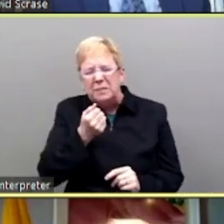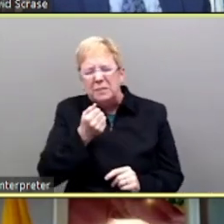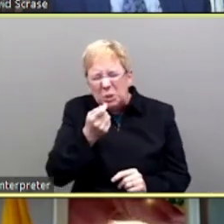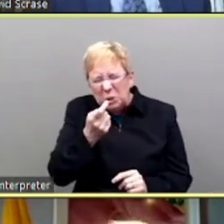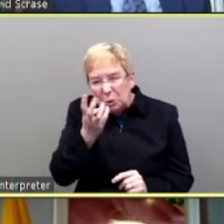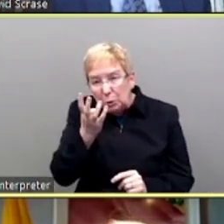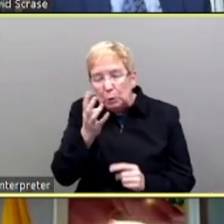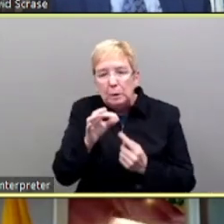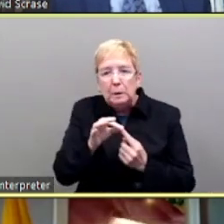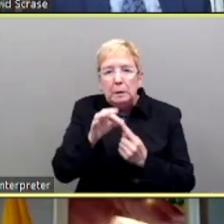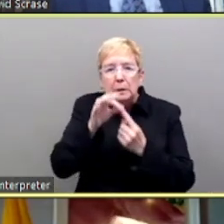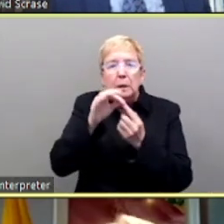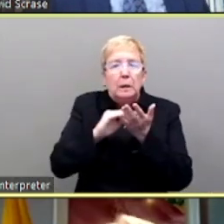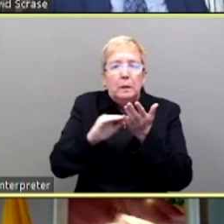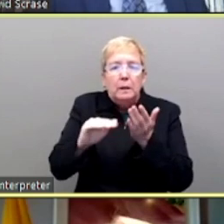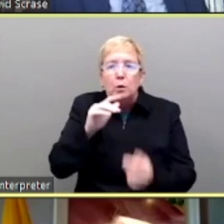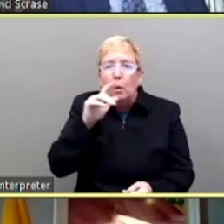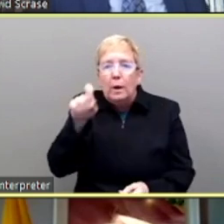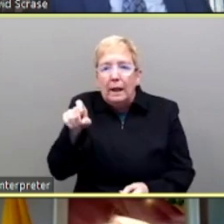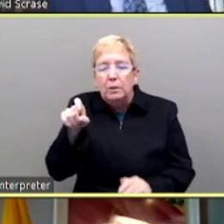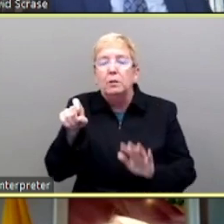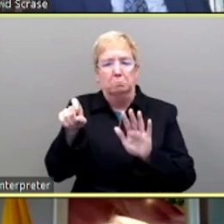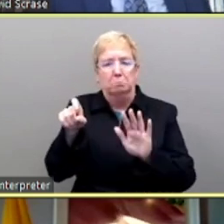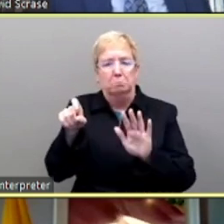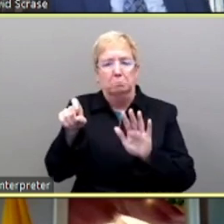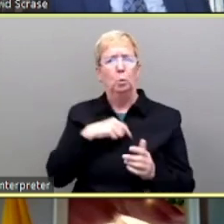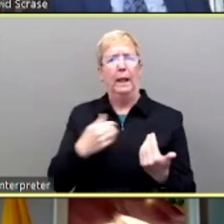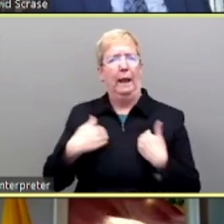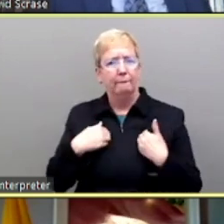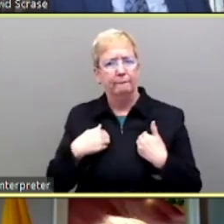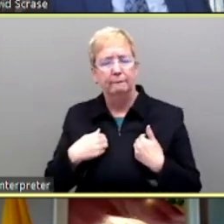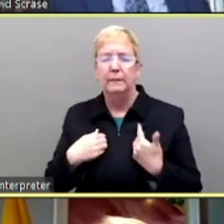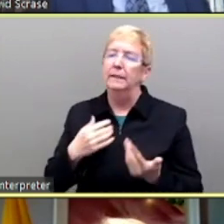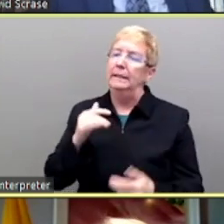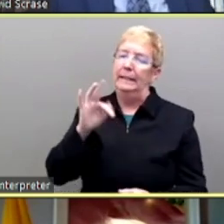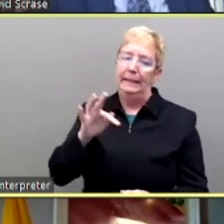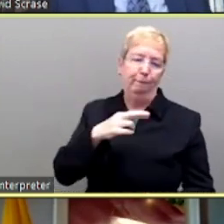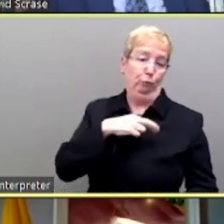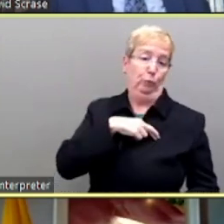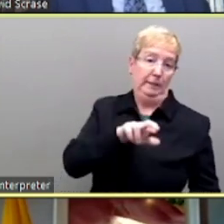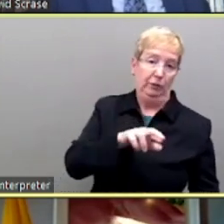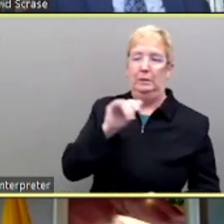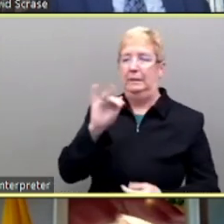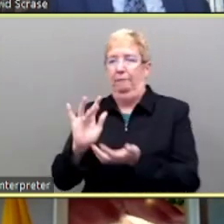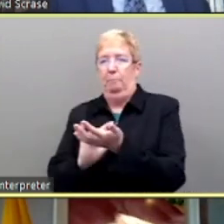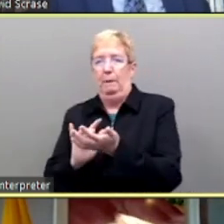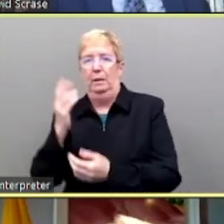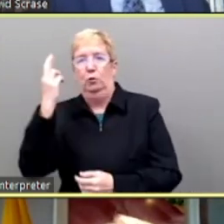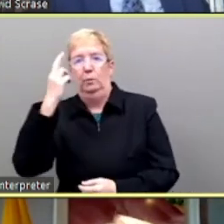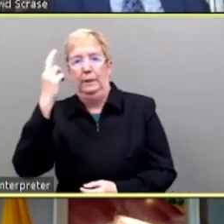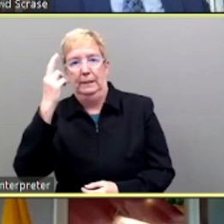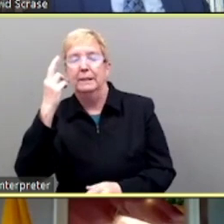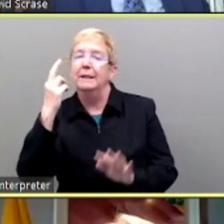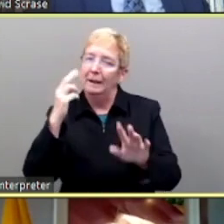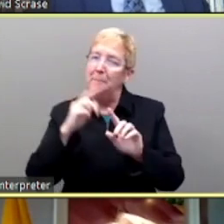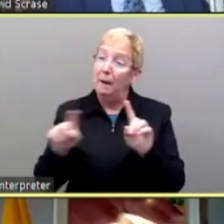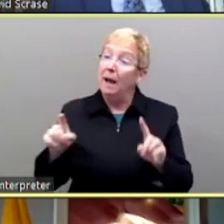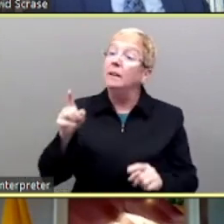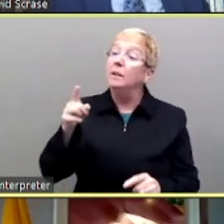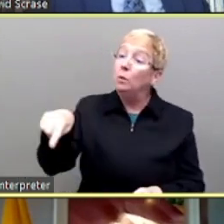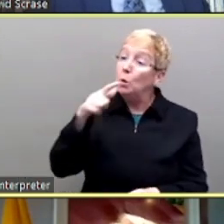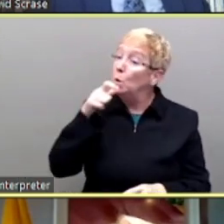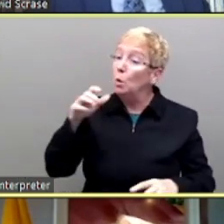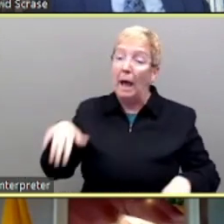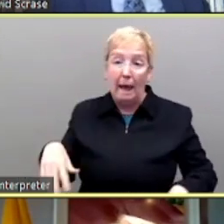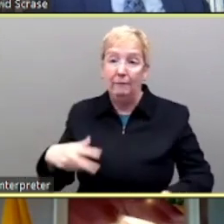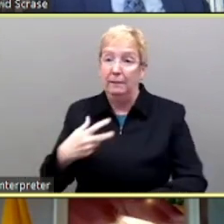exemptions, those will still be in place, a religious or a medical exemption. A negative COVID test still has to